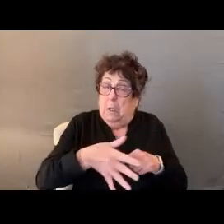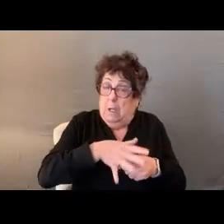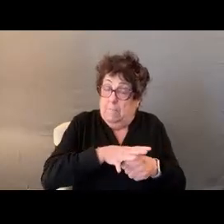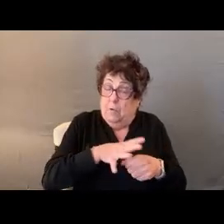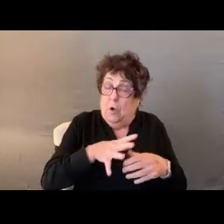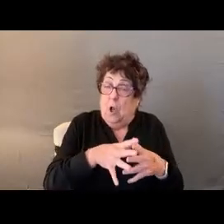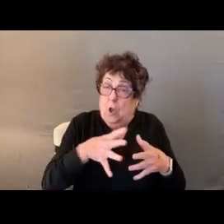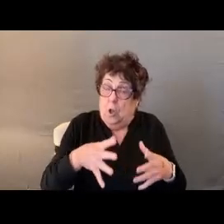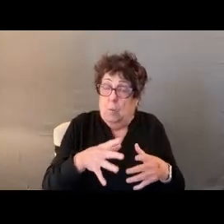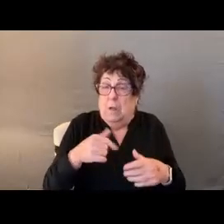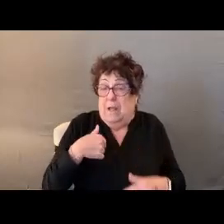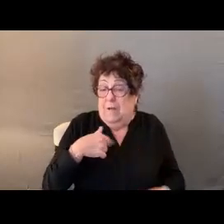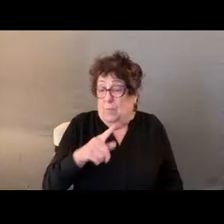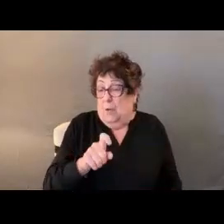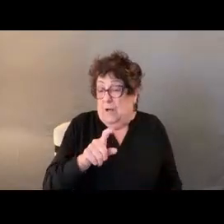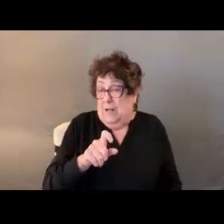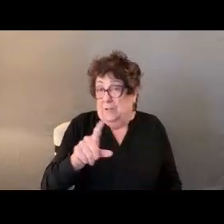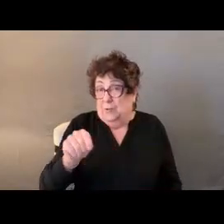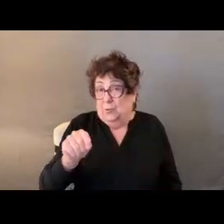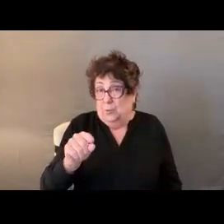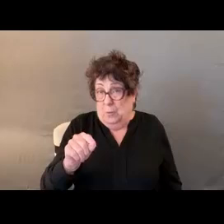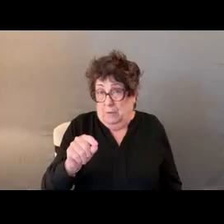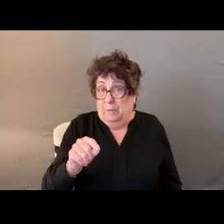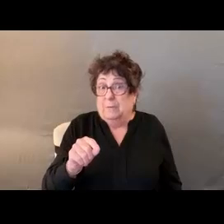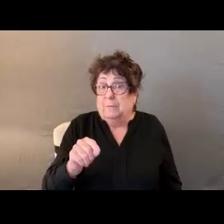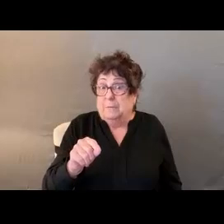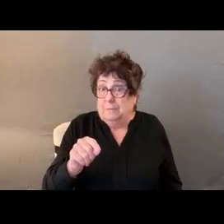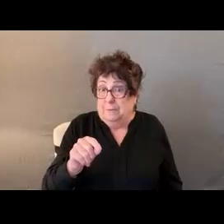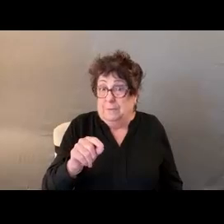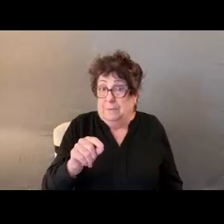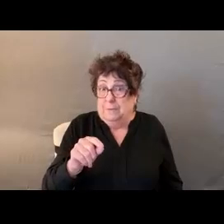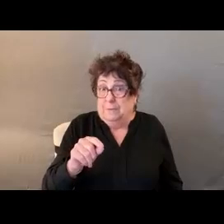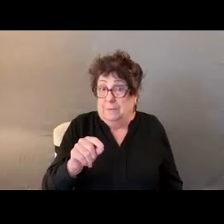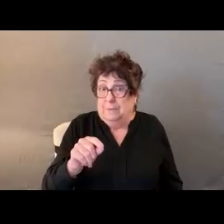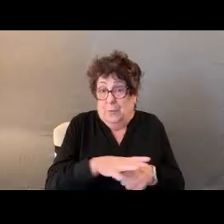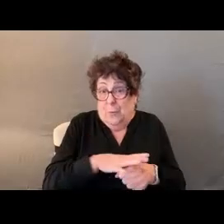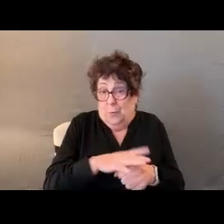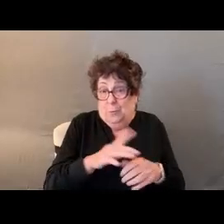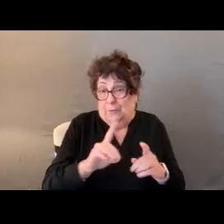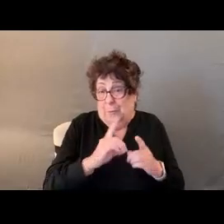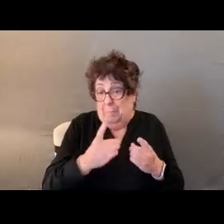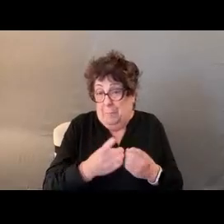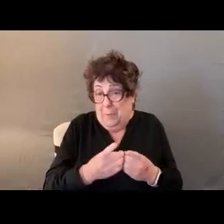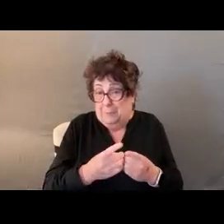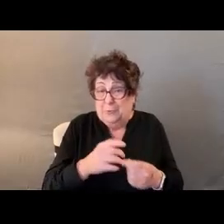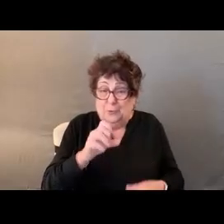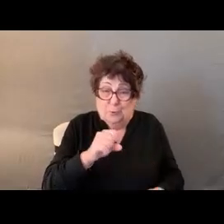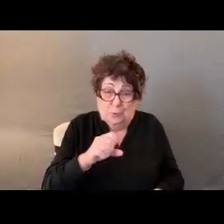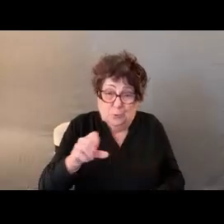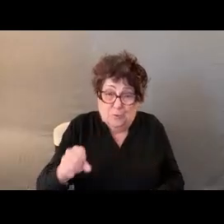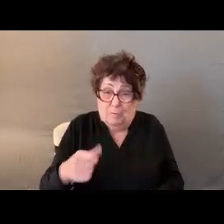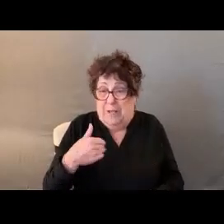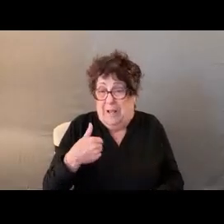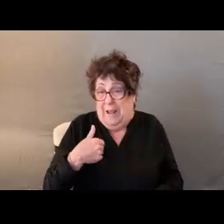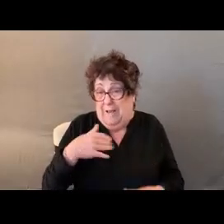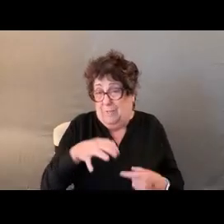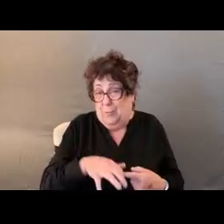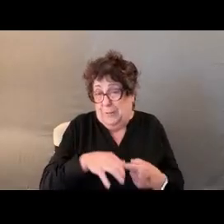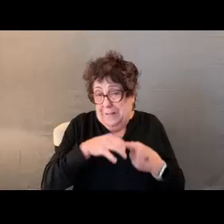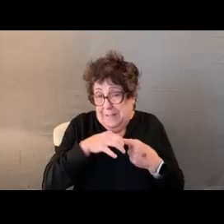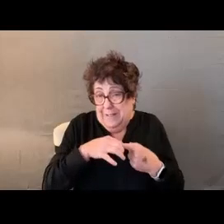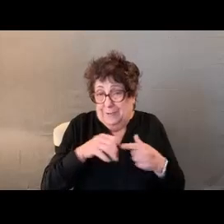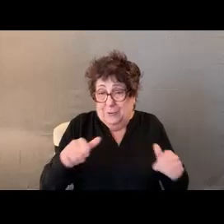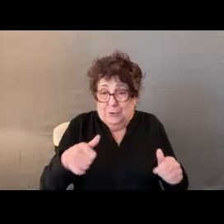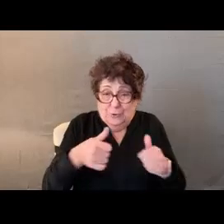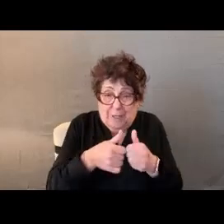have 120 local departments of social services. So we also kind of had the unique challenge of representing them, and we made sure to talk to a